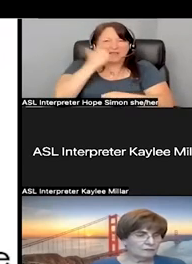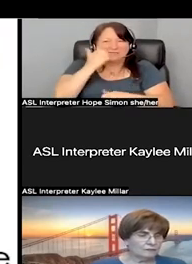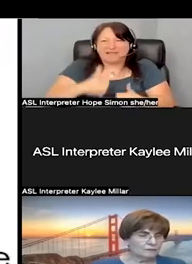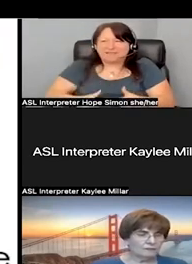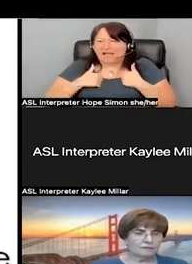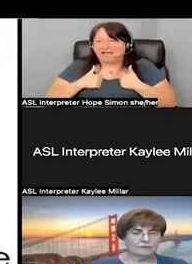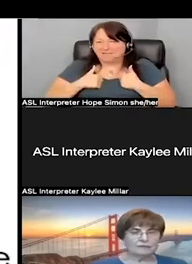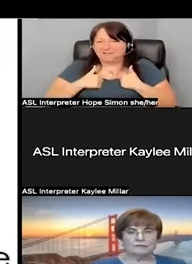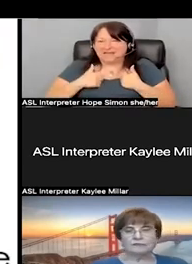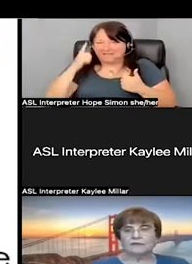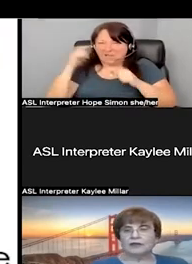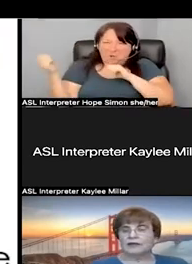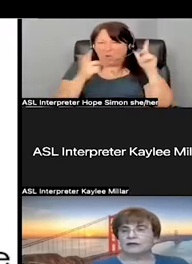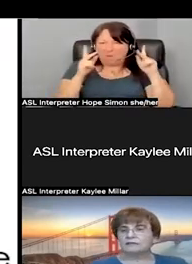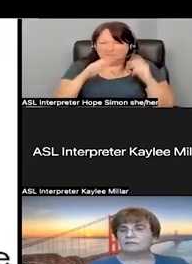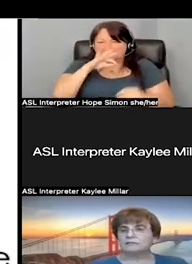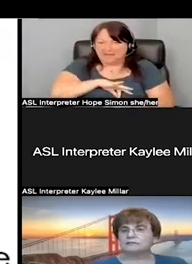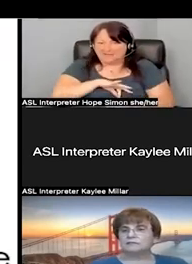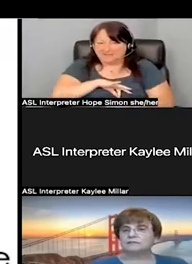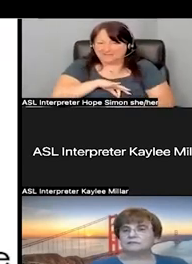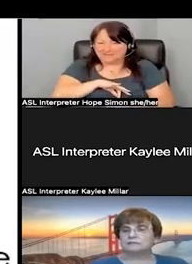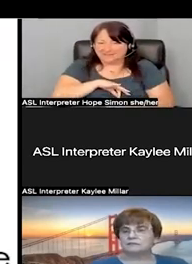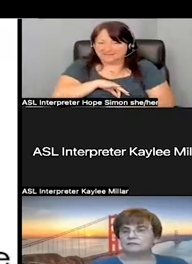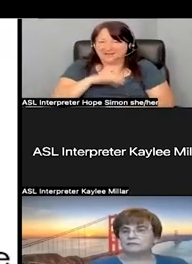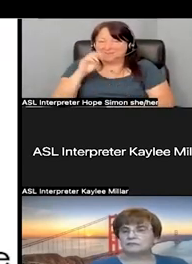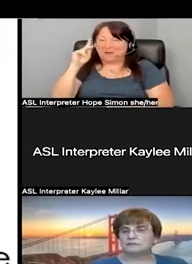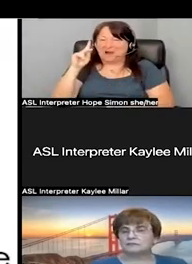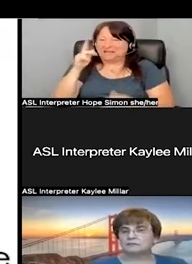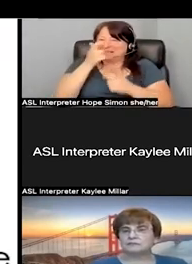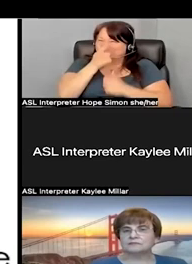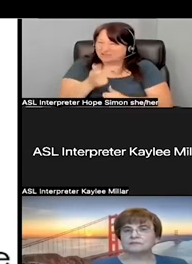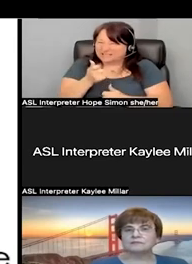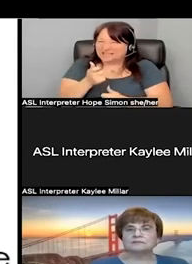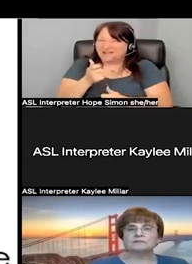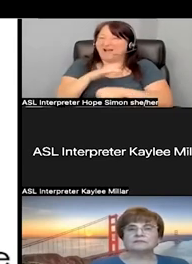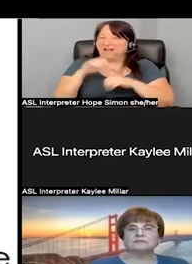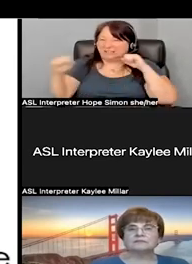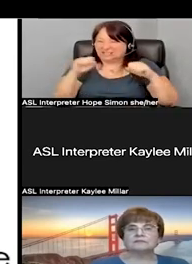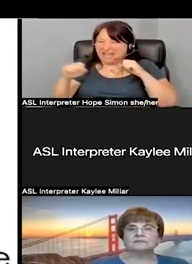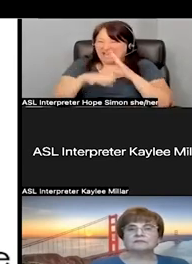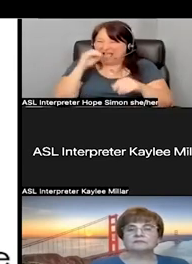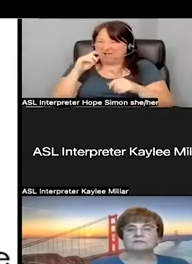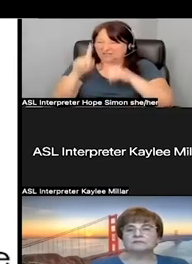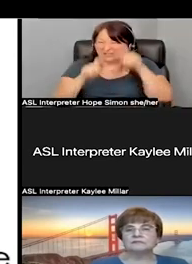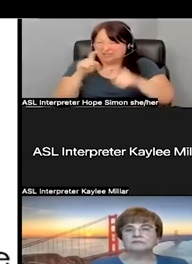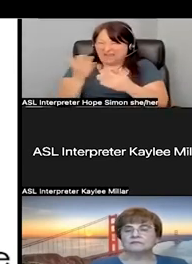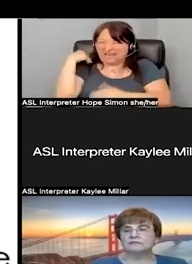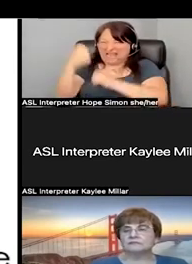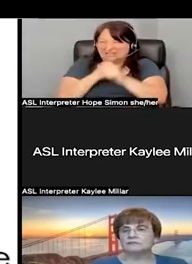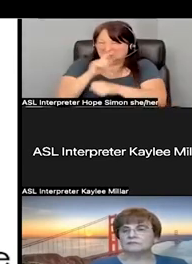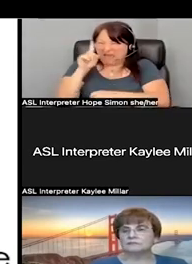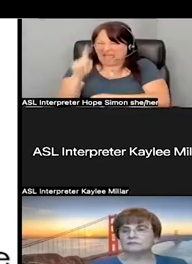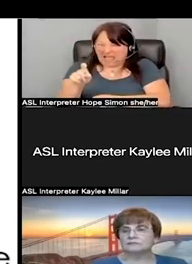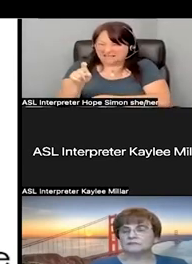think everybody benefits from it. Lucinda, that's interesting. We asked that question on the ShakeOut survey last year about, you know,